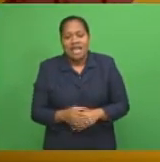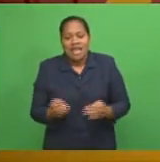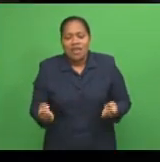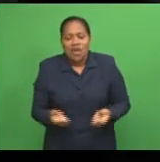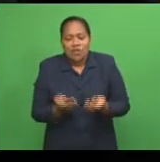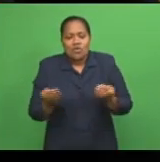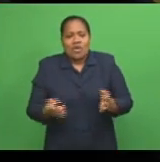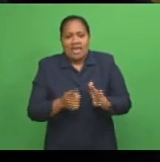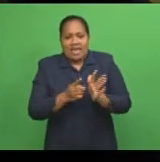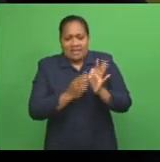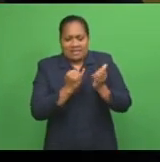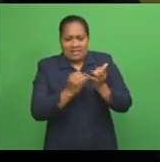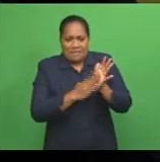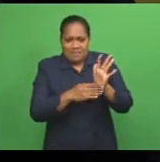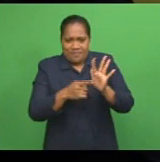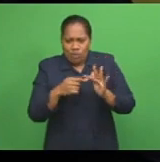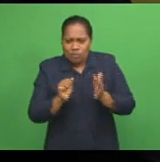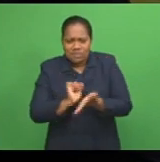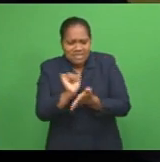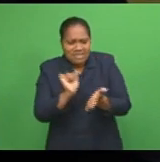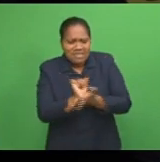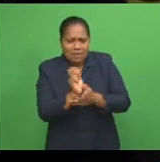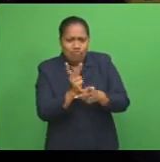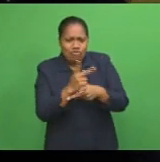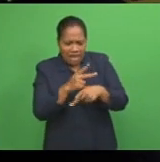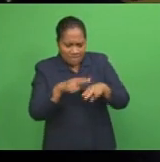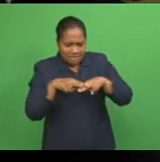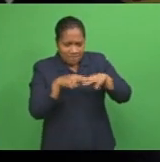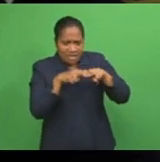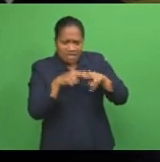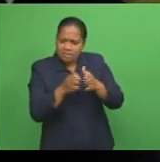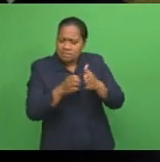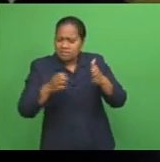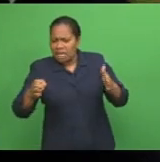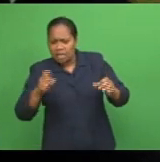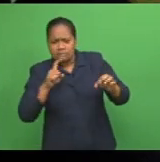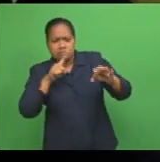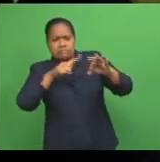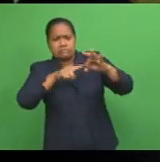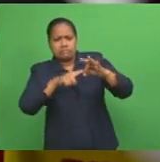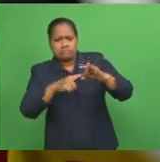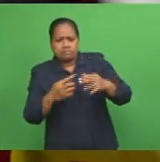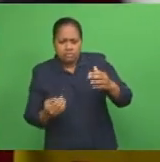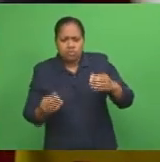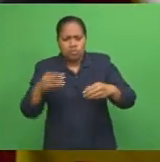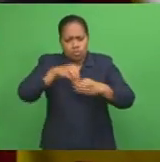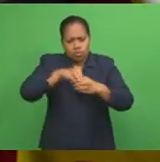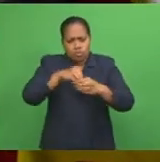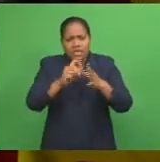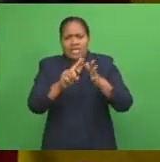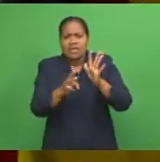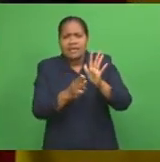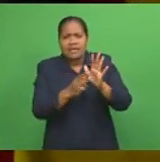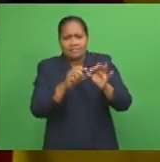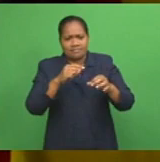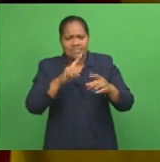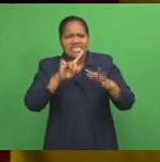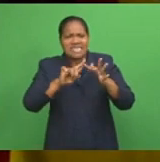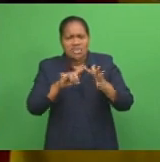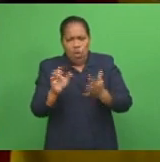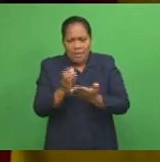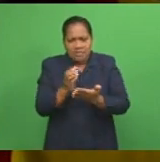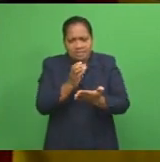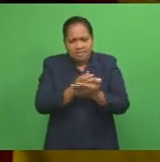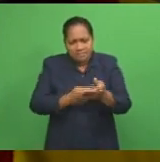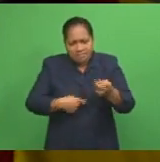are selling their products in Fiji to expand their goals and enter the e-commerce market. DHL has retained all its staff despite